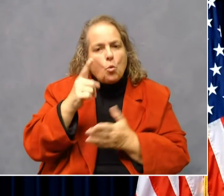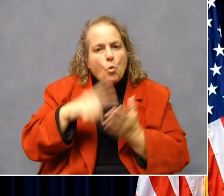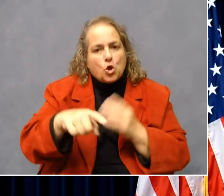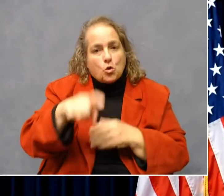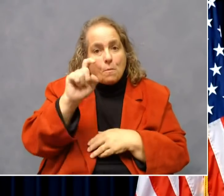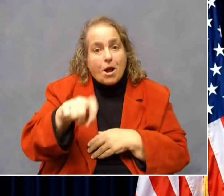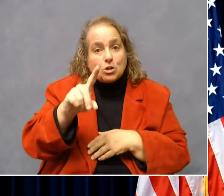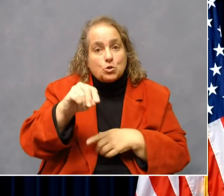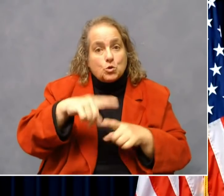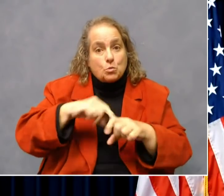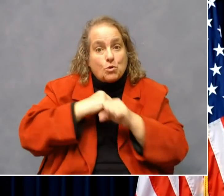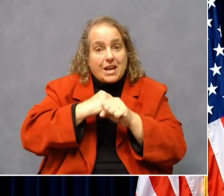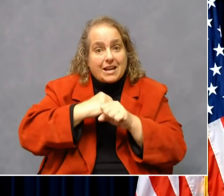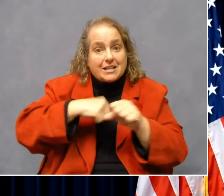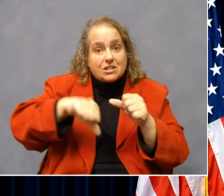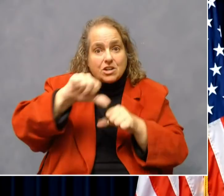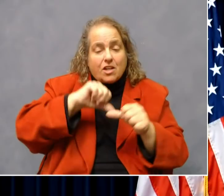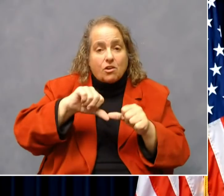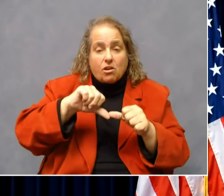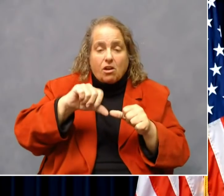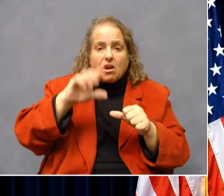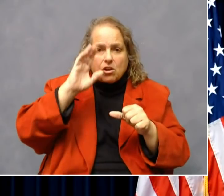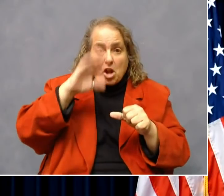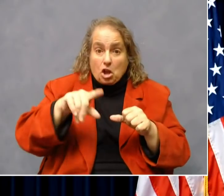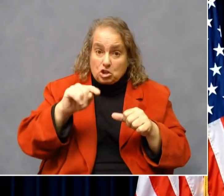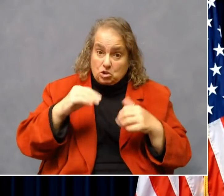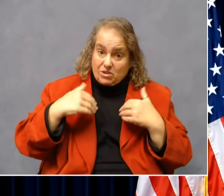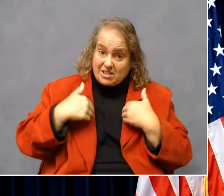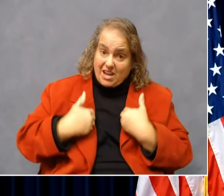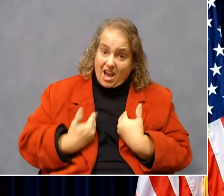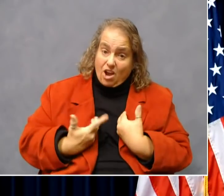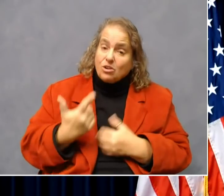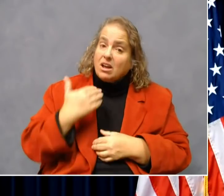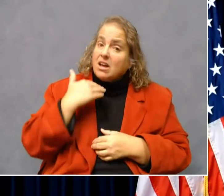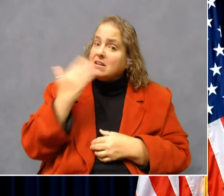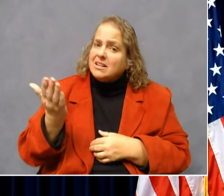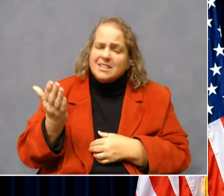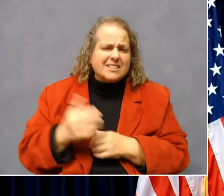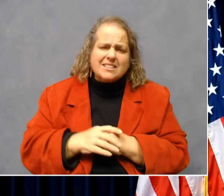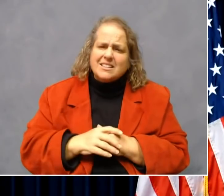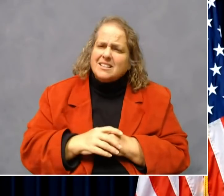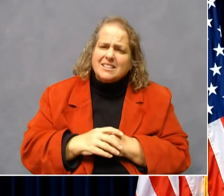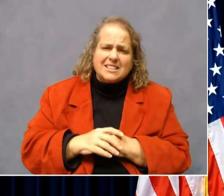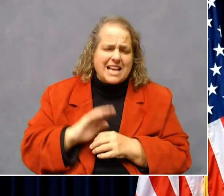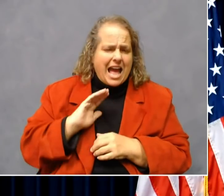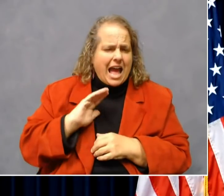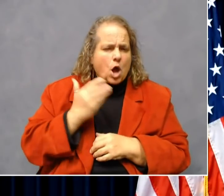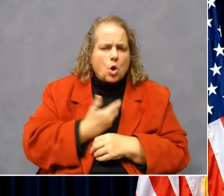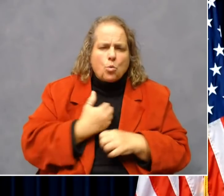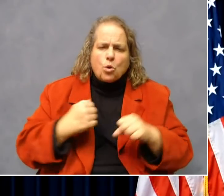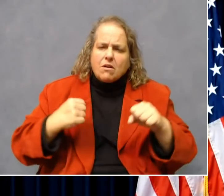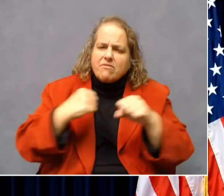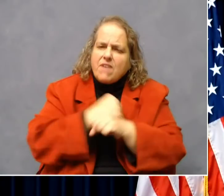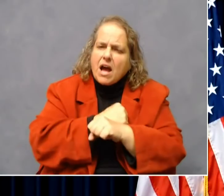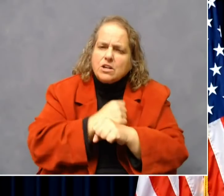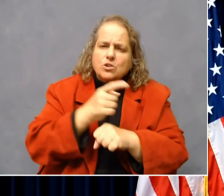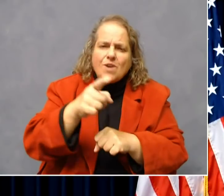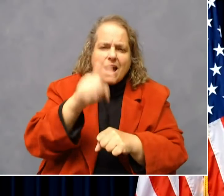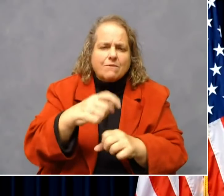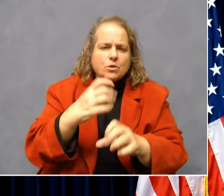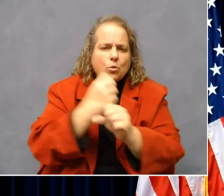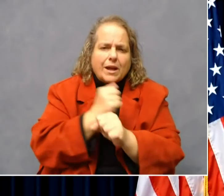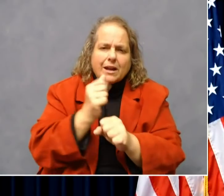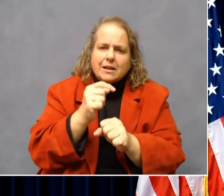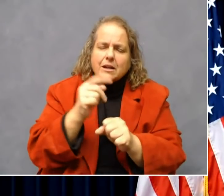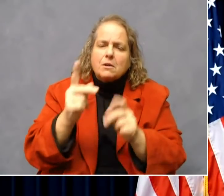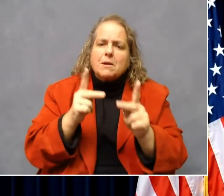months before? This is our fight. We have to win it, and people are counting on us. So once again, let me say,